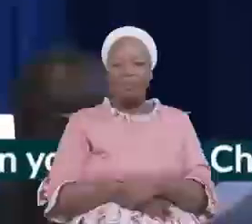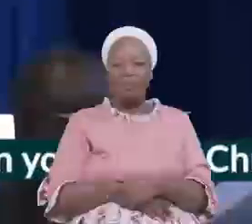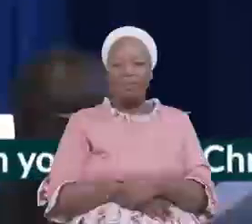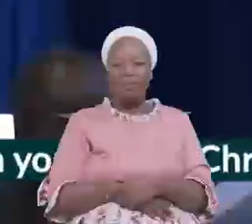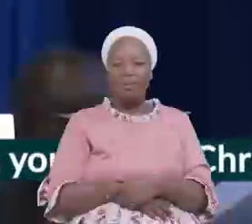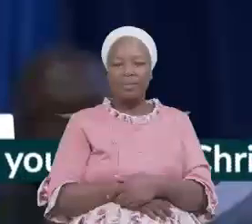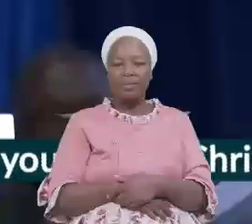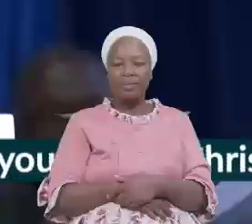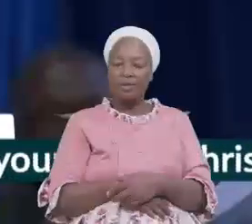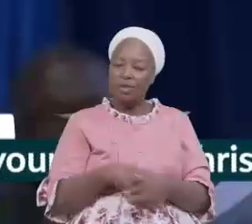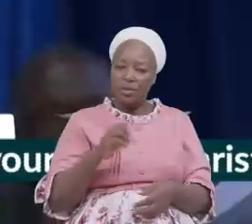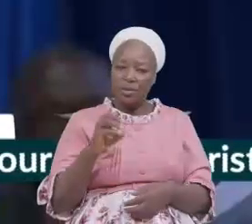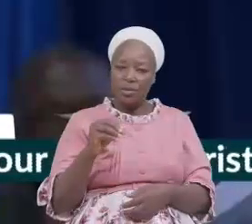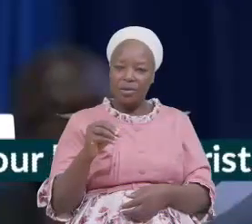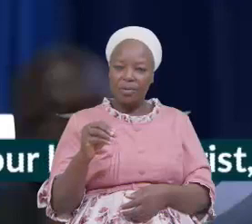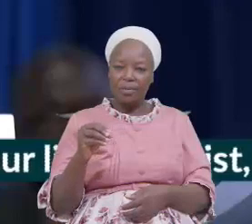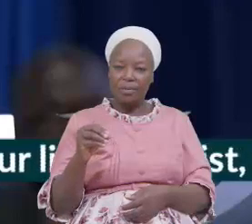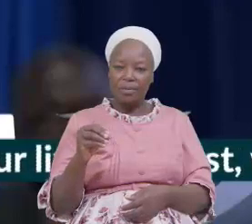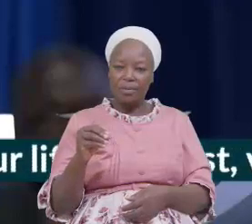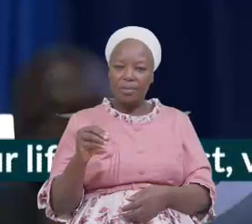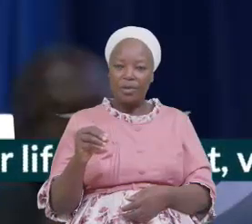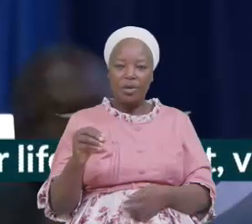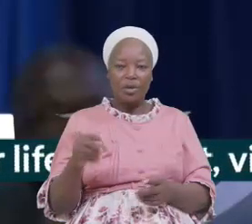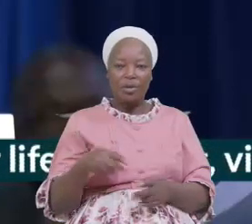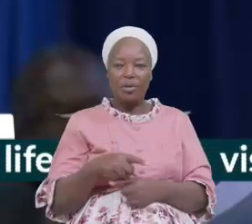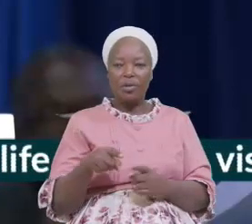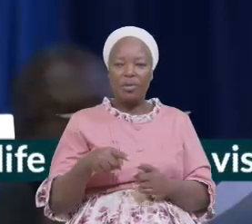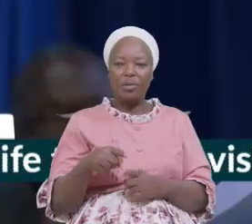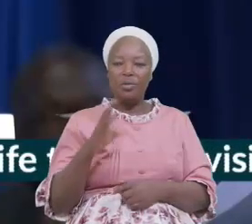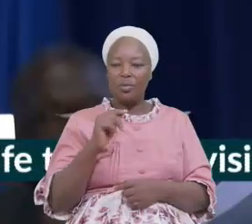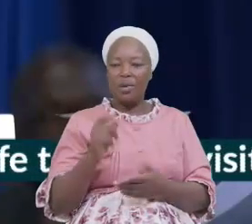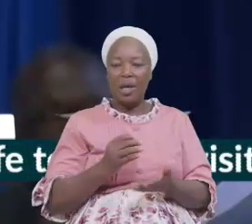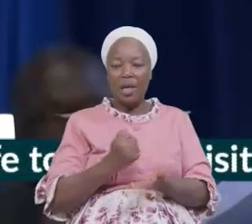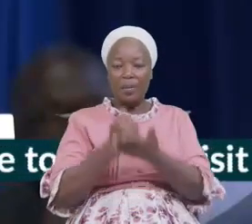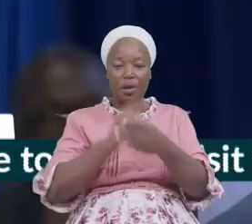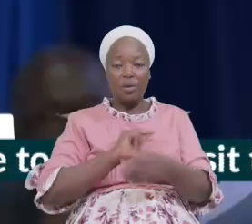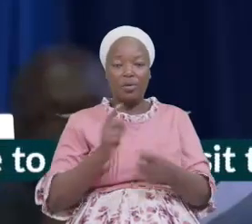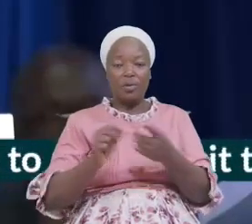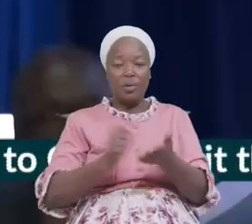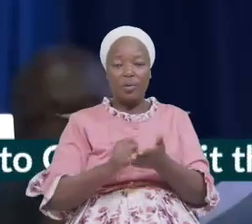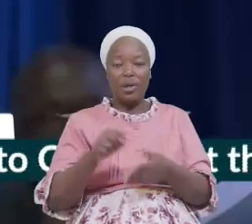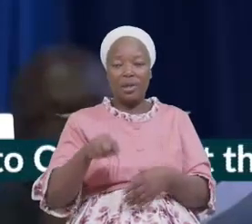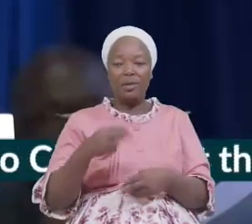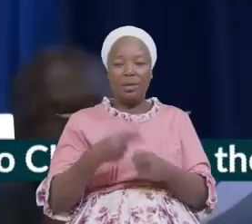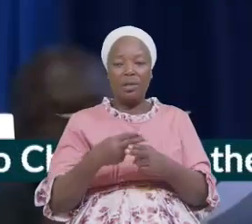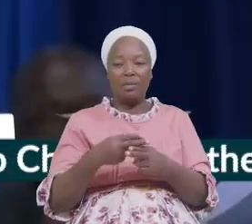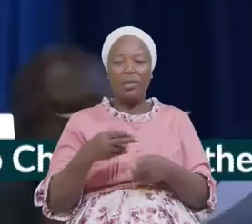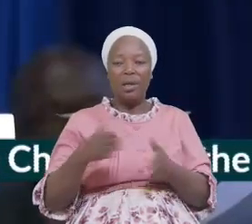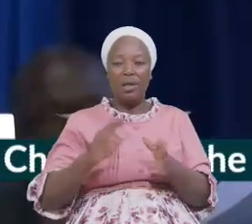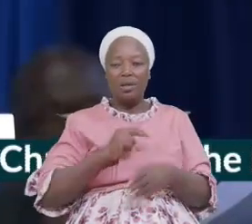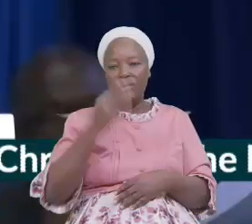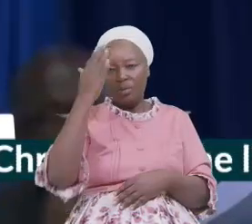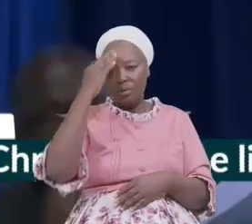So those who are in the business, let us know if you are true. So,